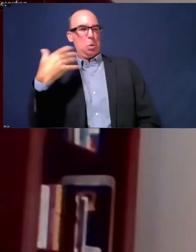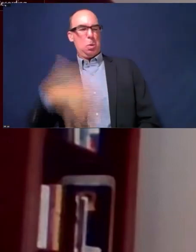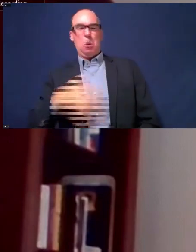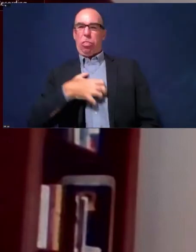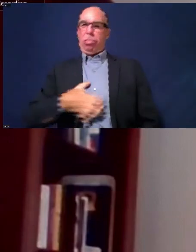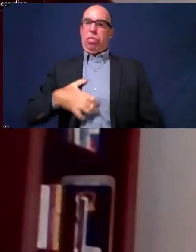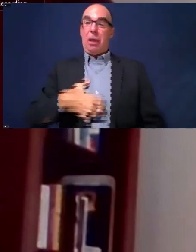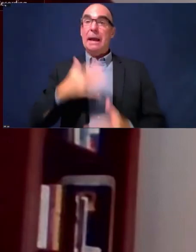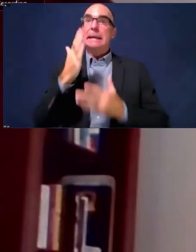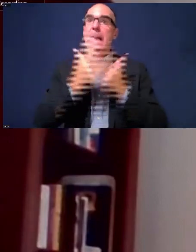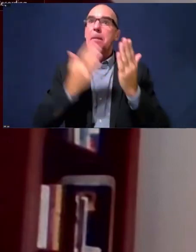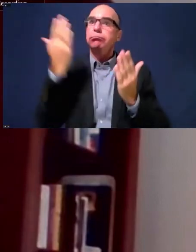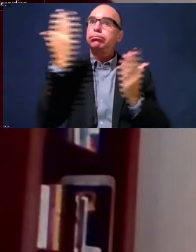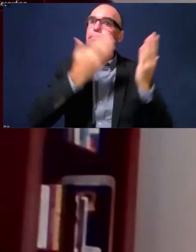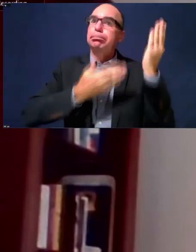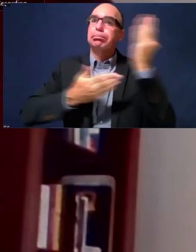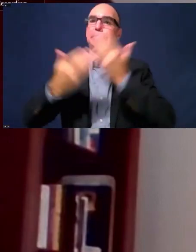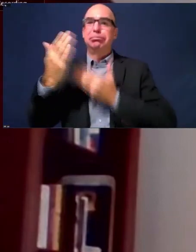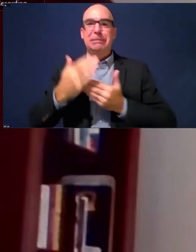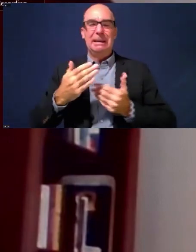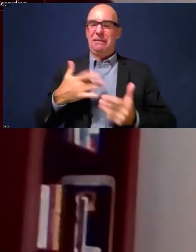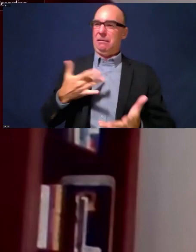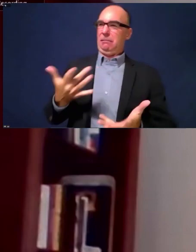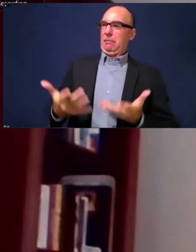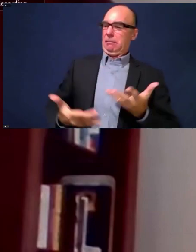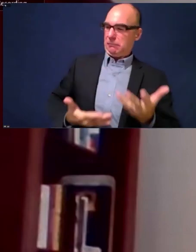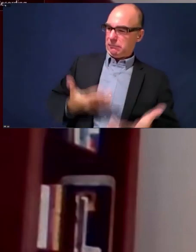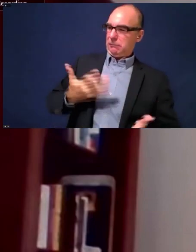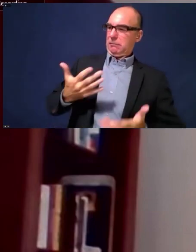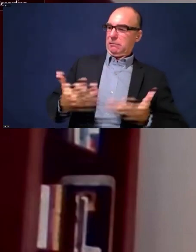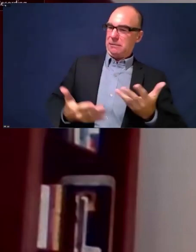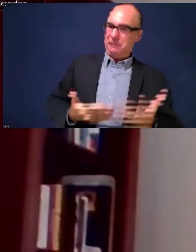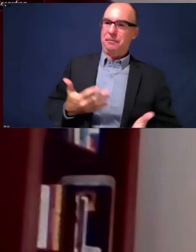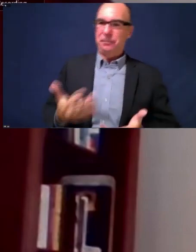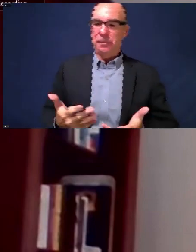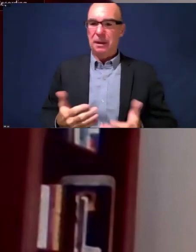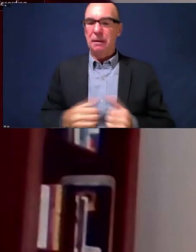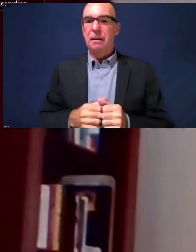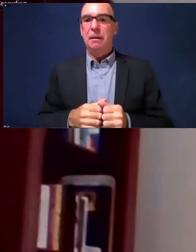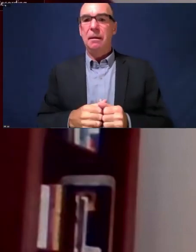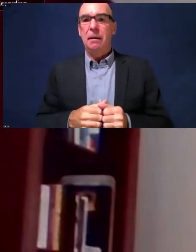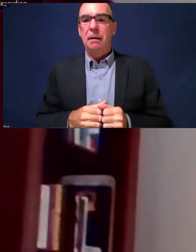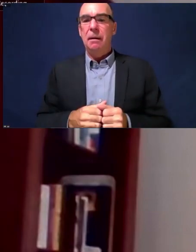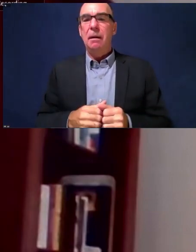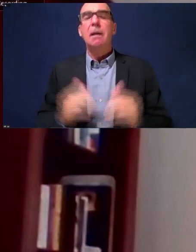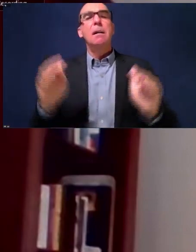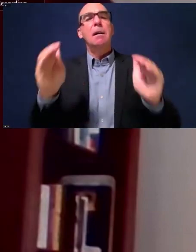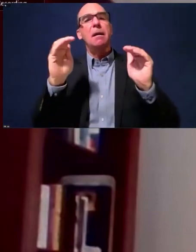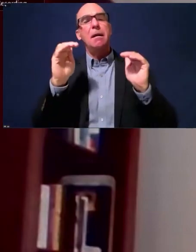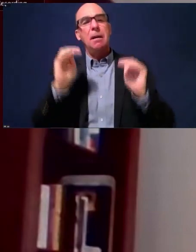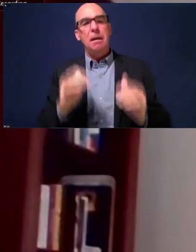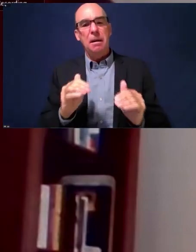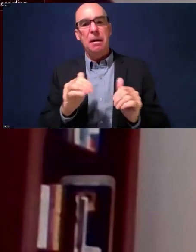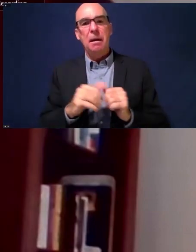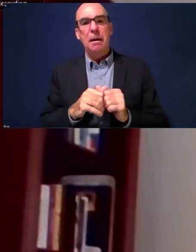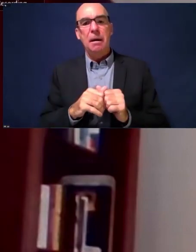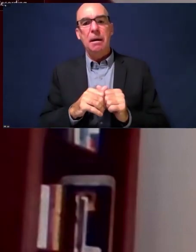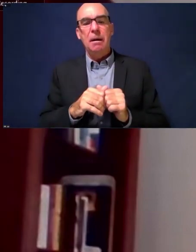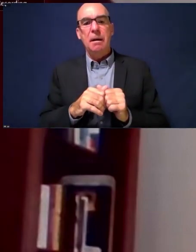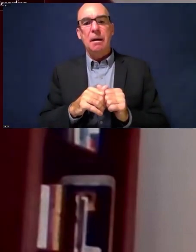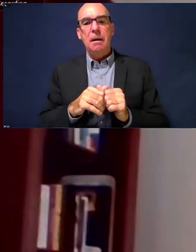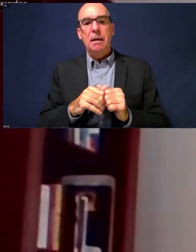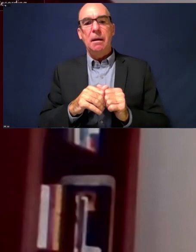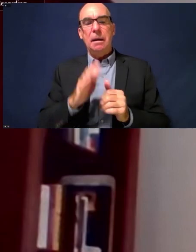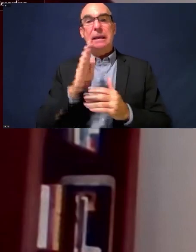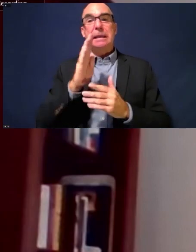unbearable in unwelcoming spaces. Imposter syndrome is a commonly used phrase to describe the feelings of being